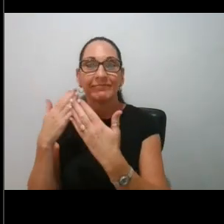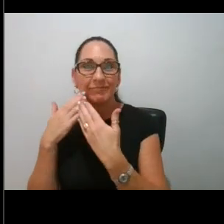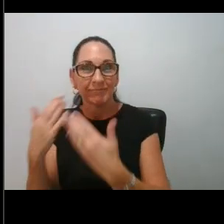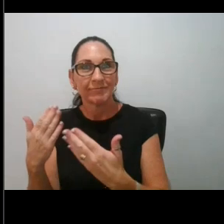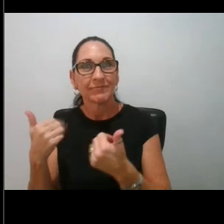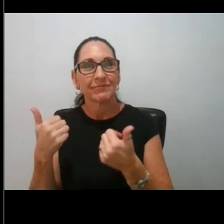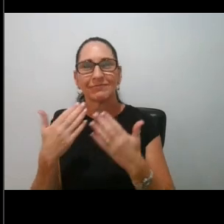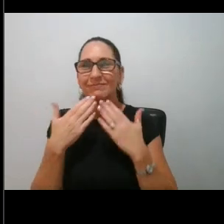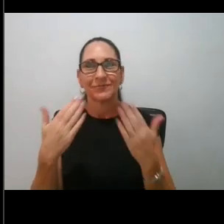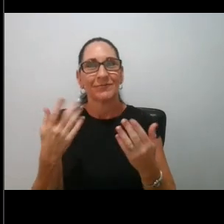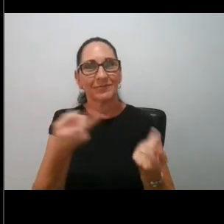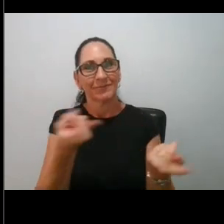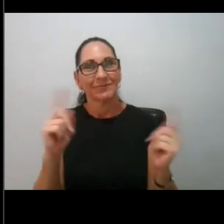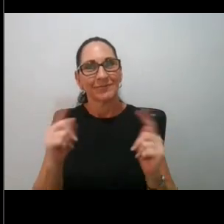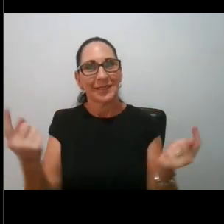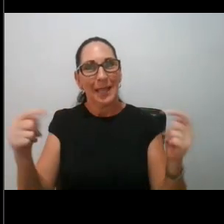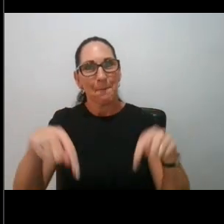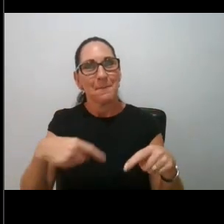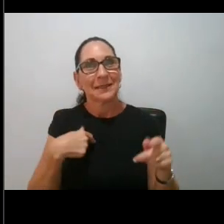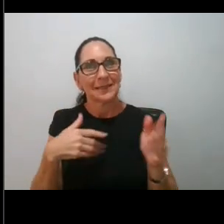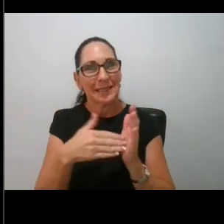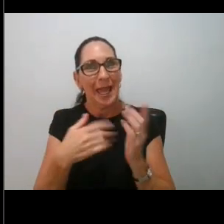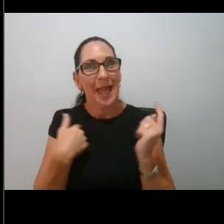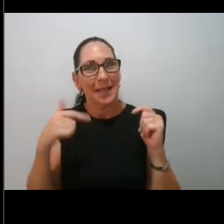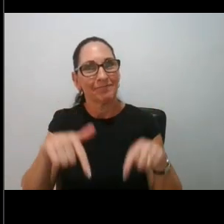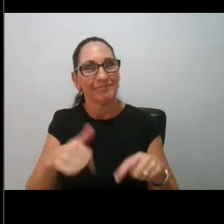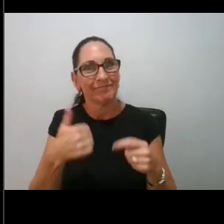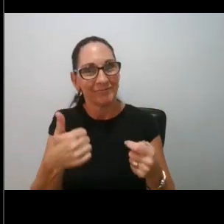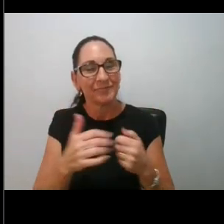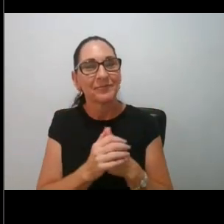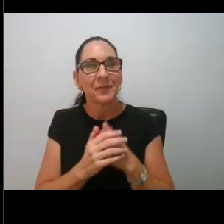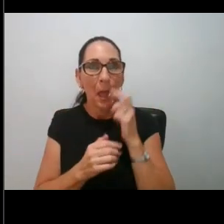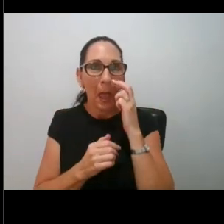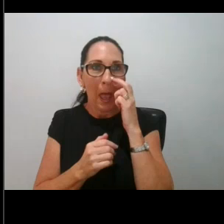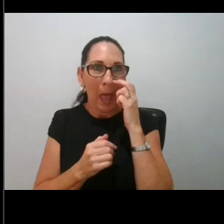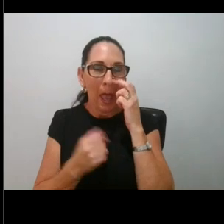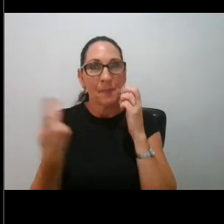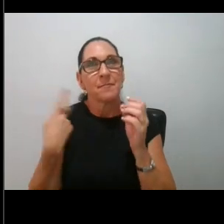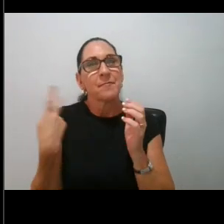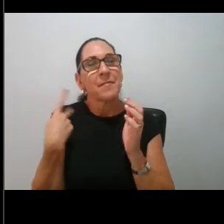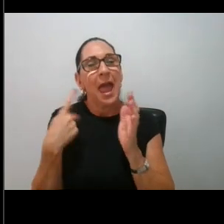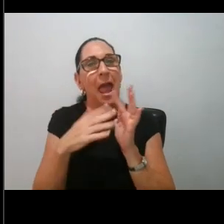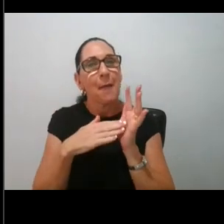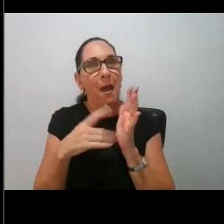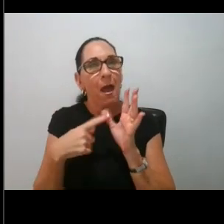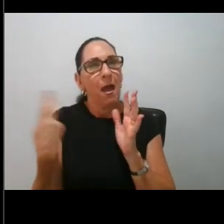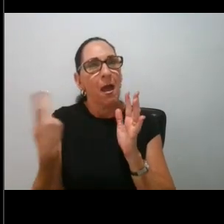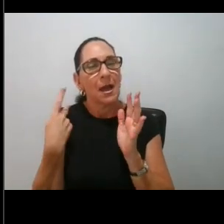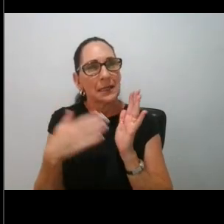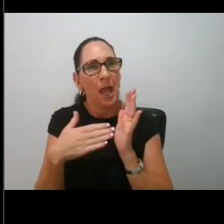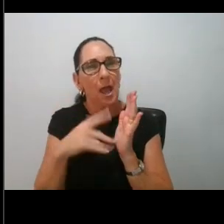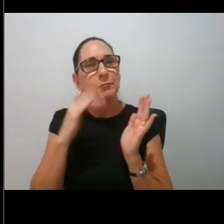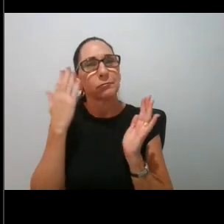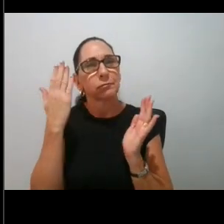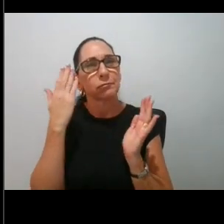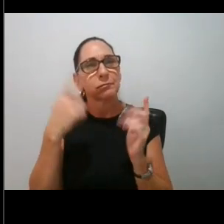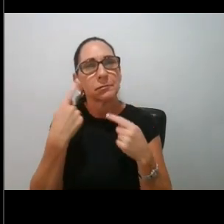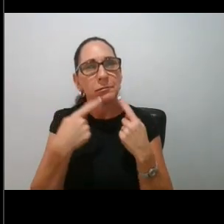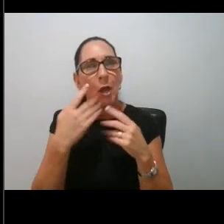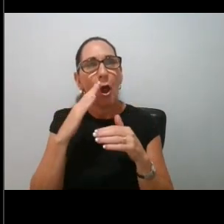to be here today. In today's presentation, Emma and I are going to give you some information about